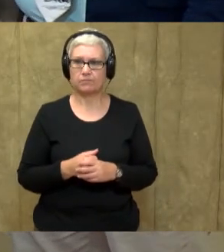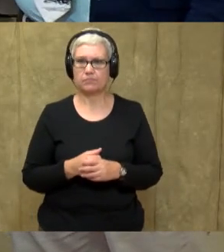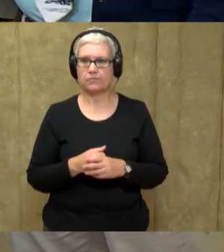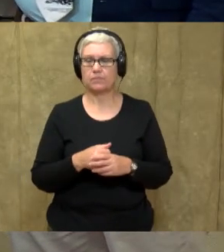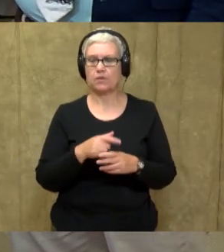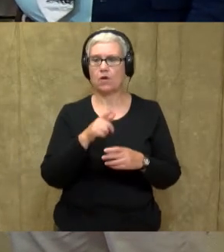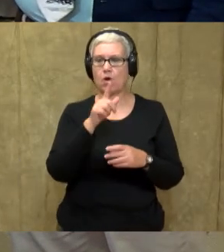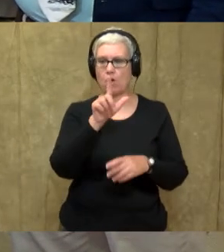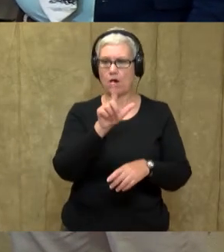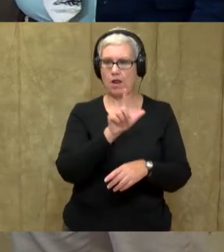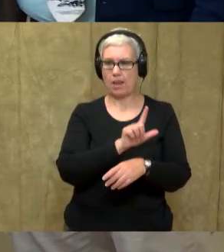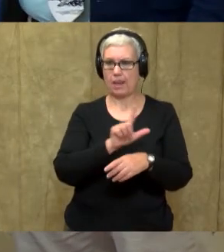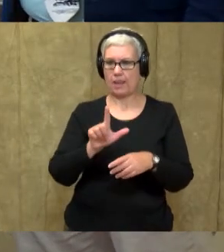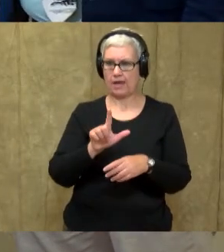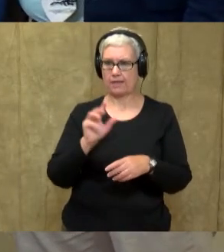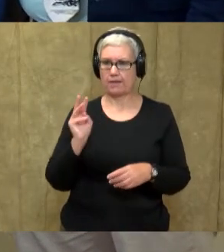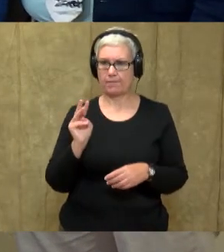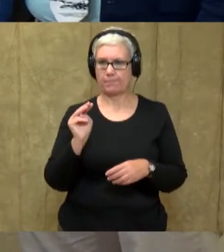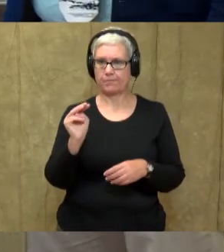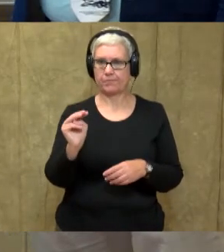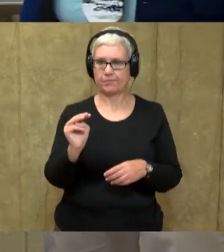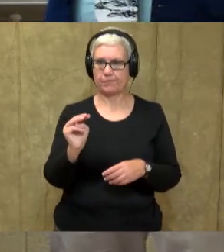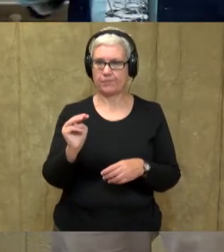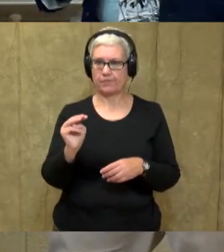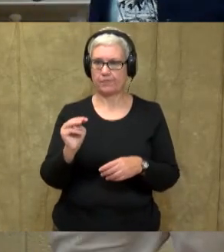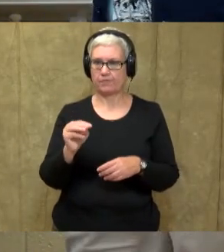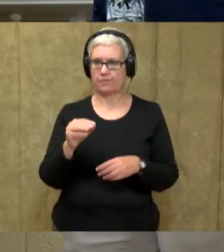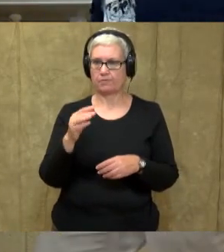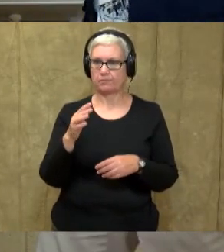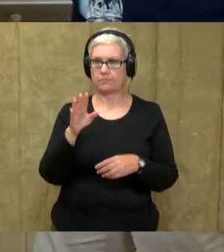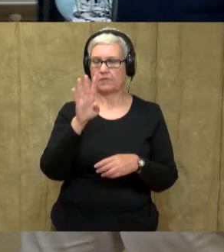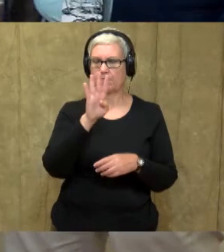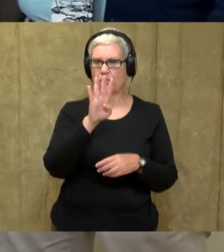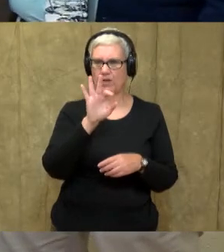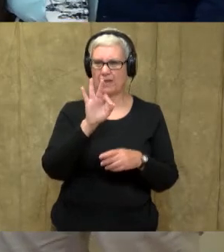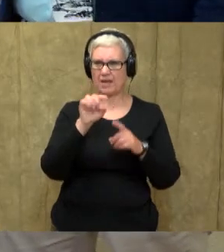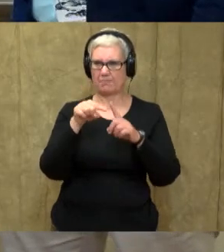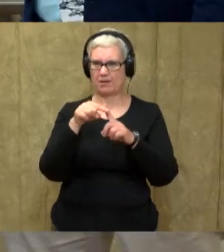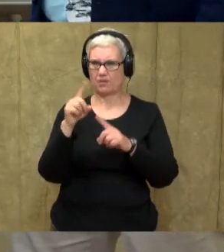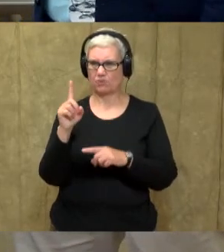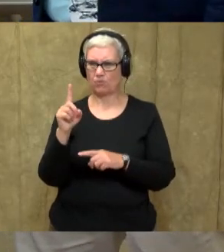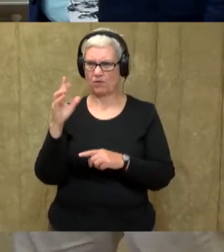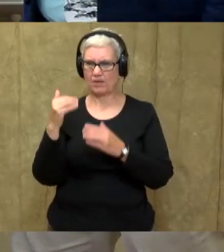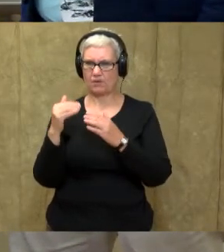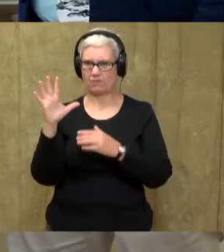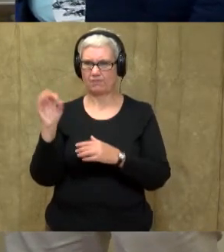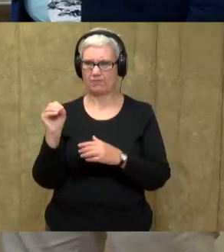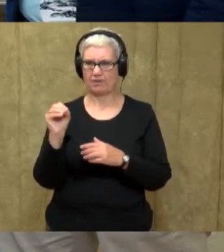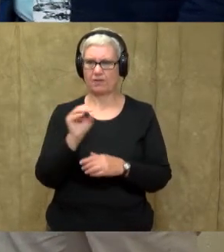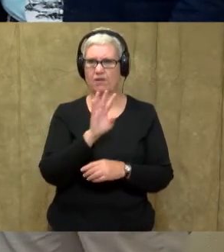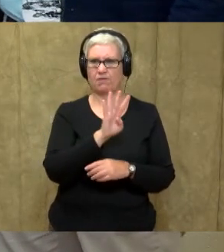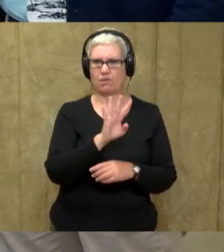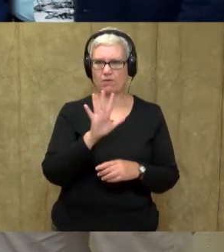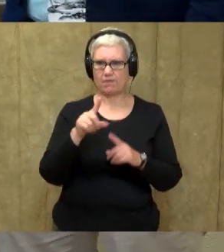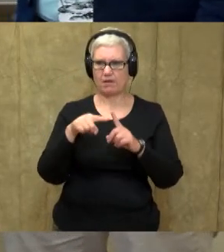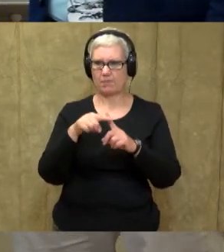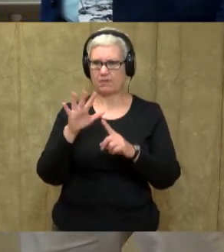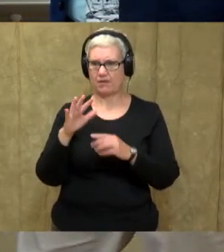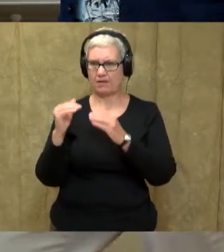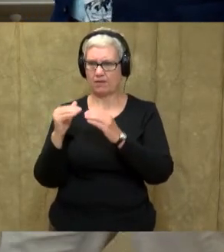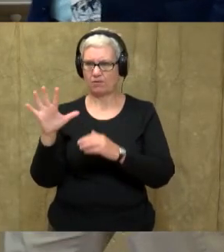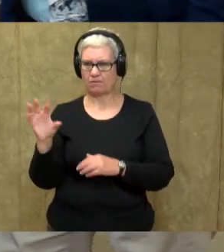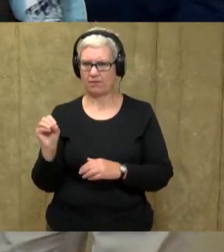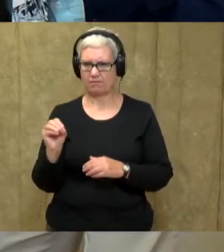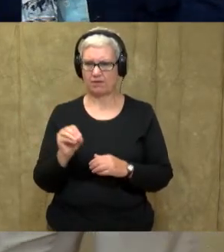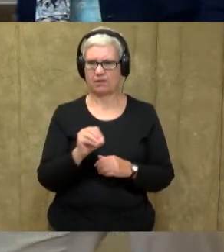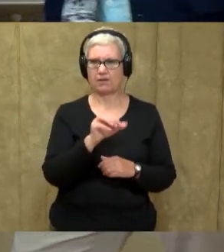width. If I add 1 meter plus 49 meters, I get 50 meters. 5 plus 45 is 50. 10 plus 40